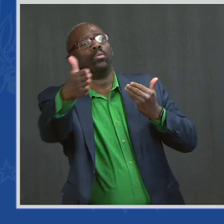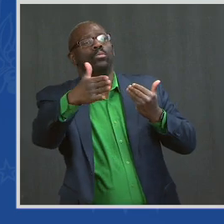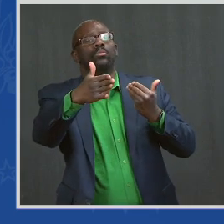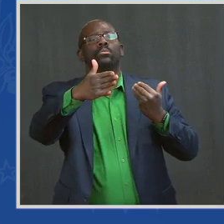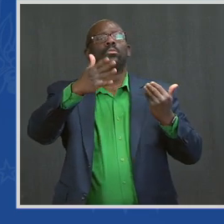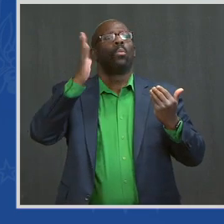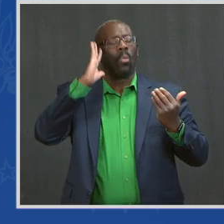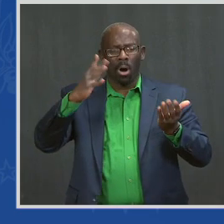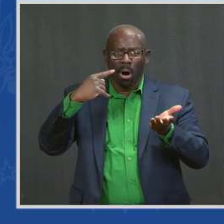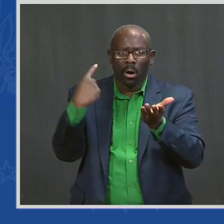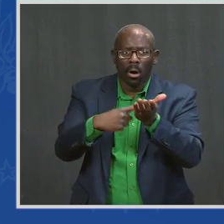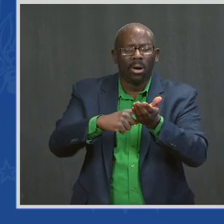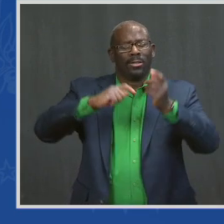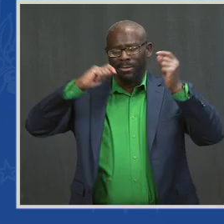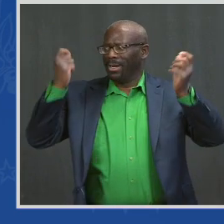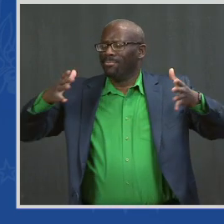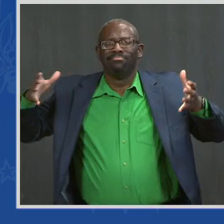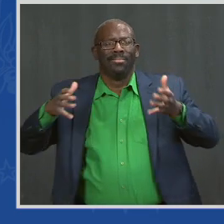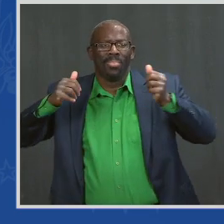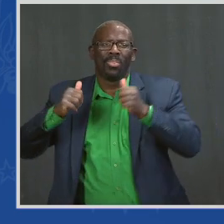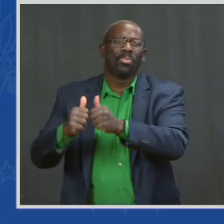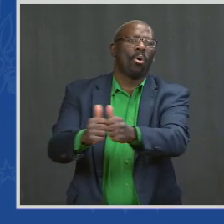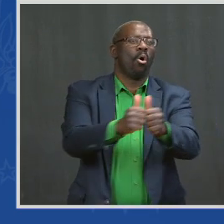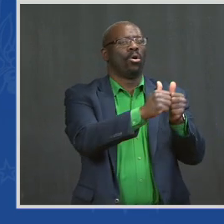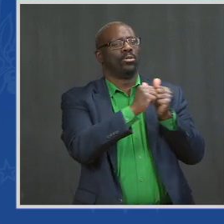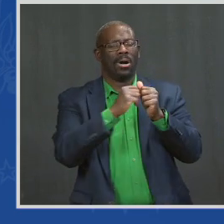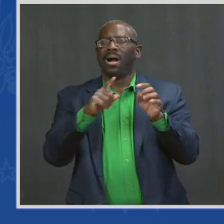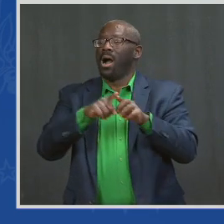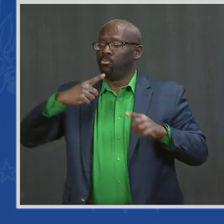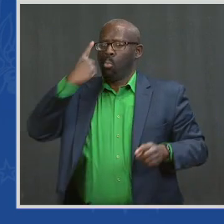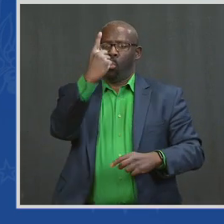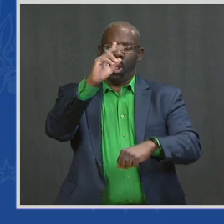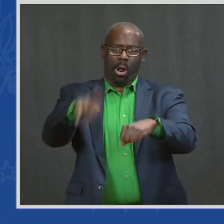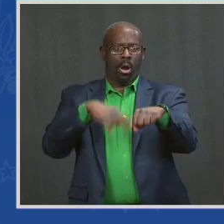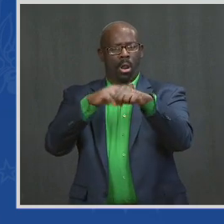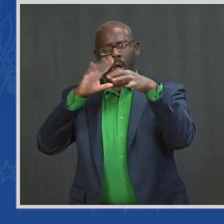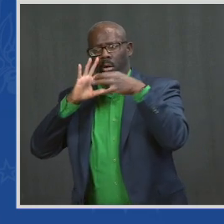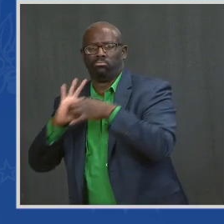one nation. A Juneteenth of action